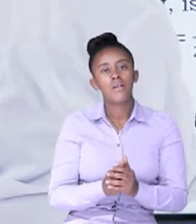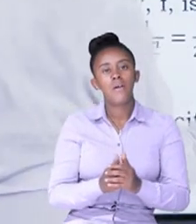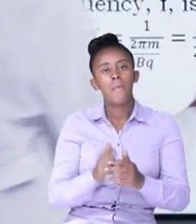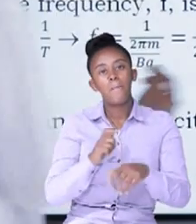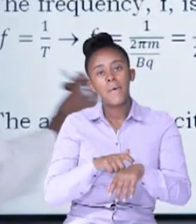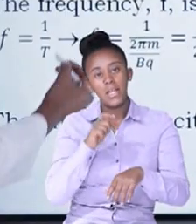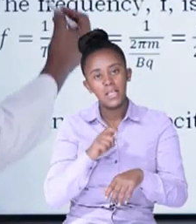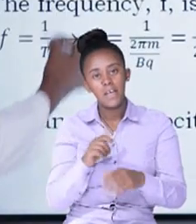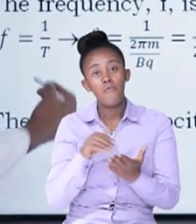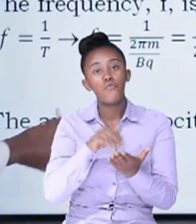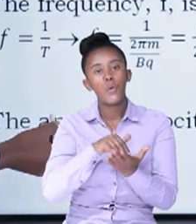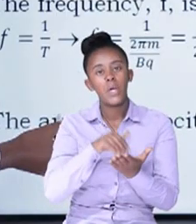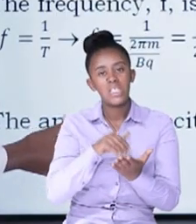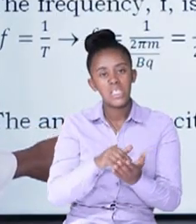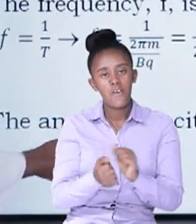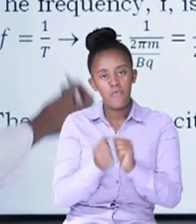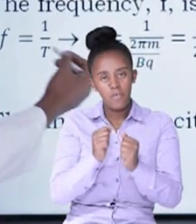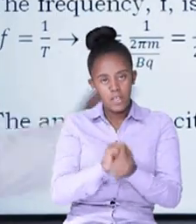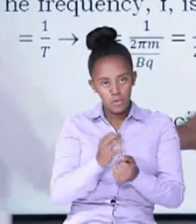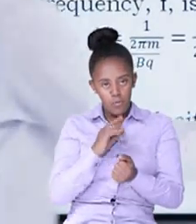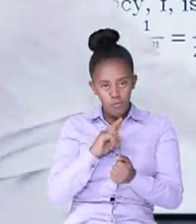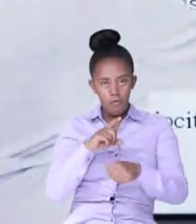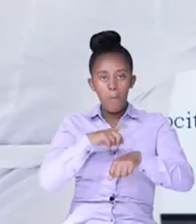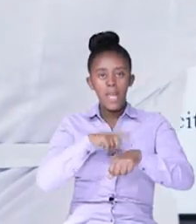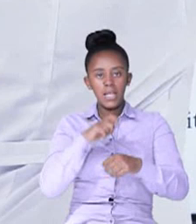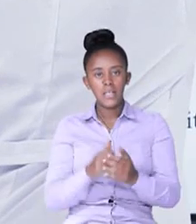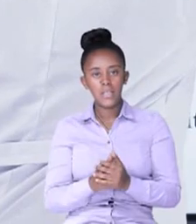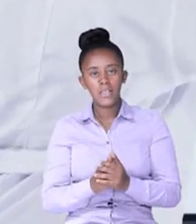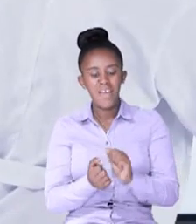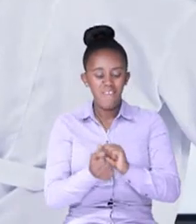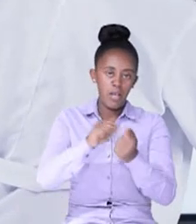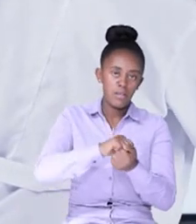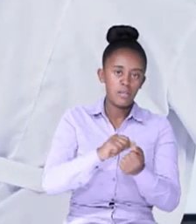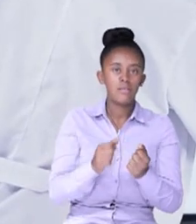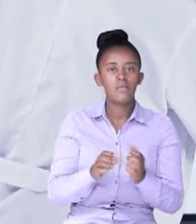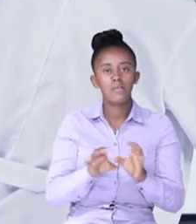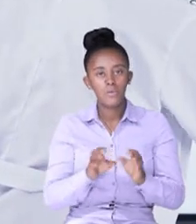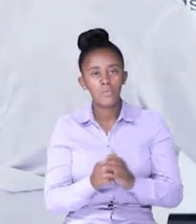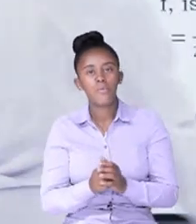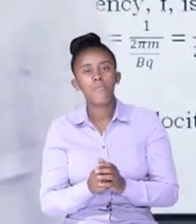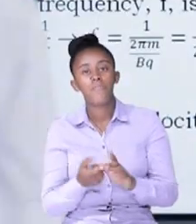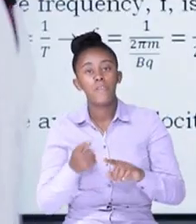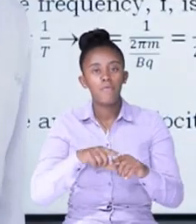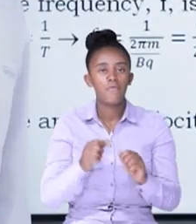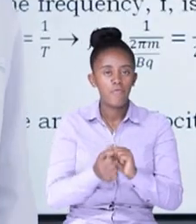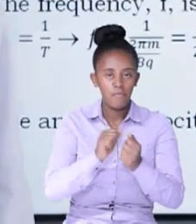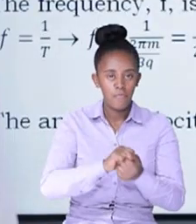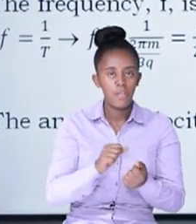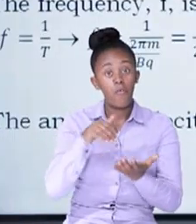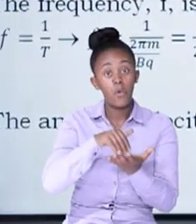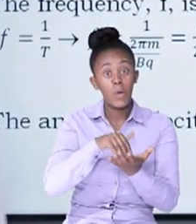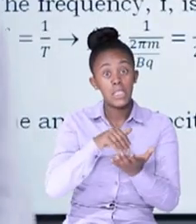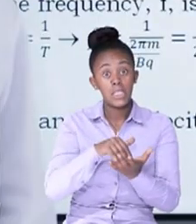period. So frequency can be given as inverse of period. Inverse of period. When you invert this, you are trying to determine the